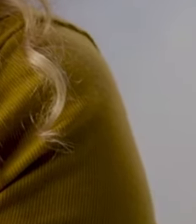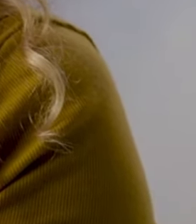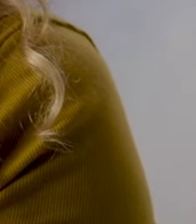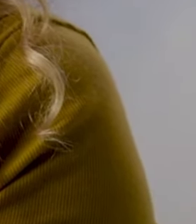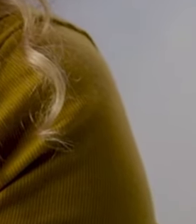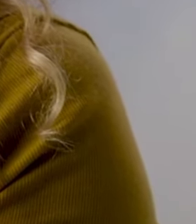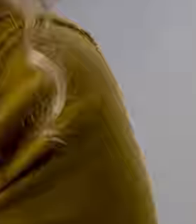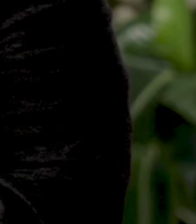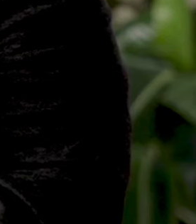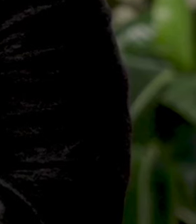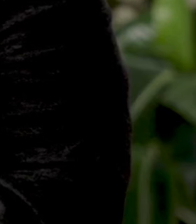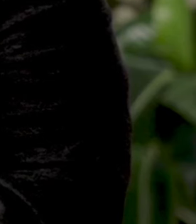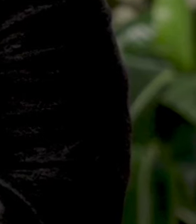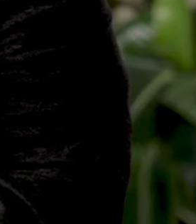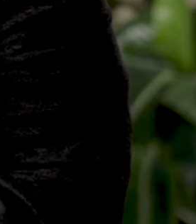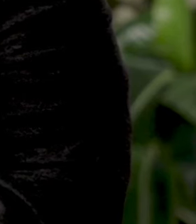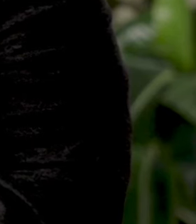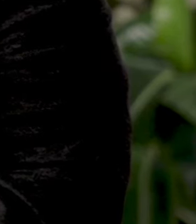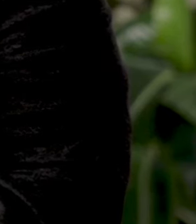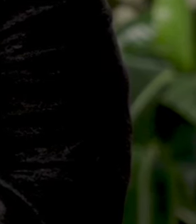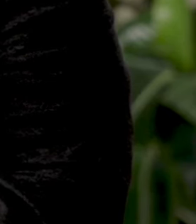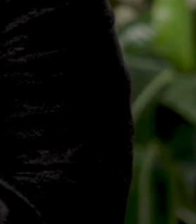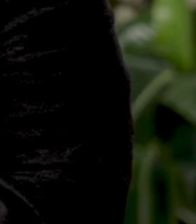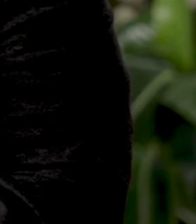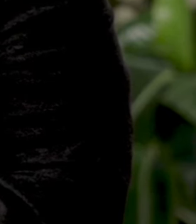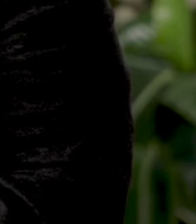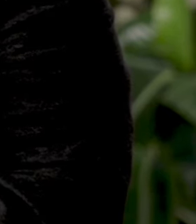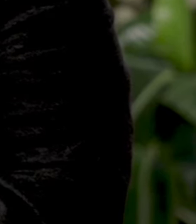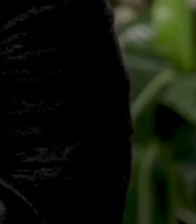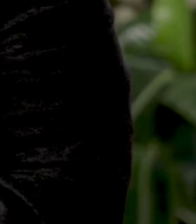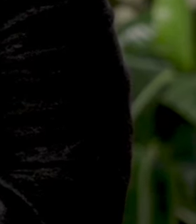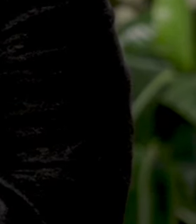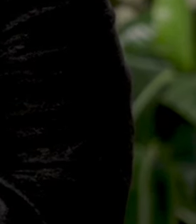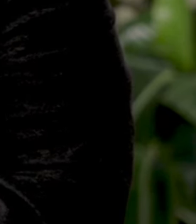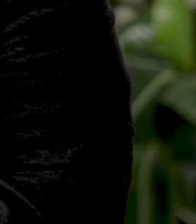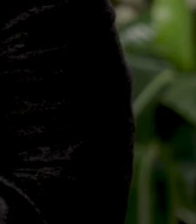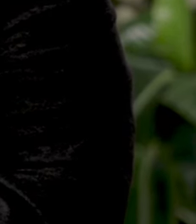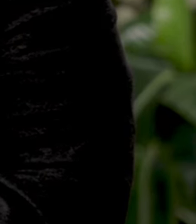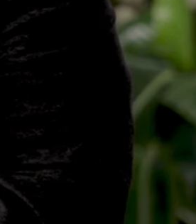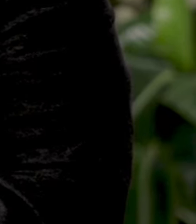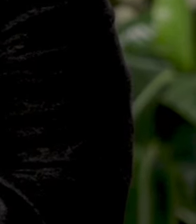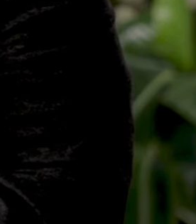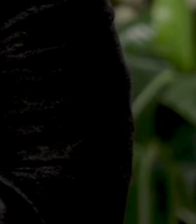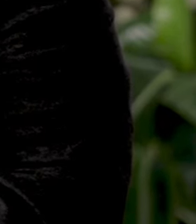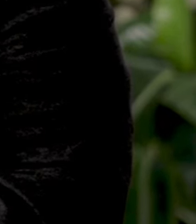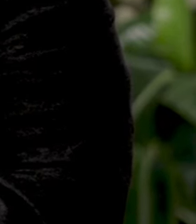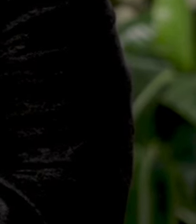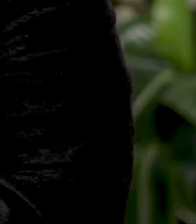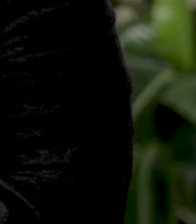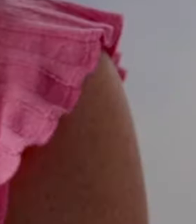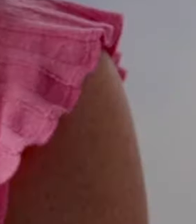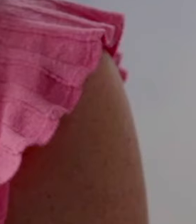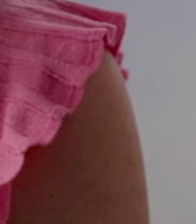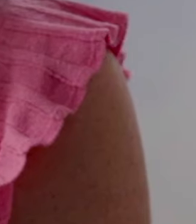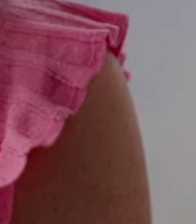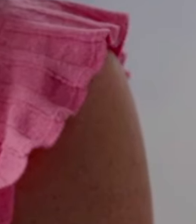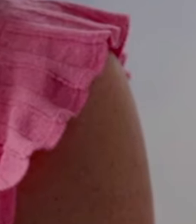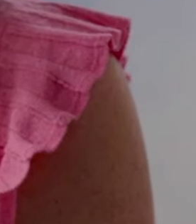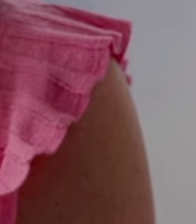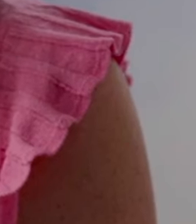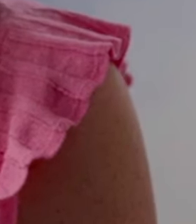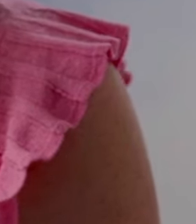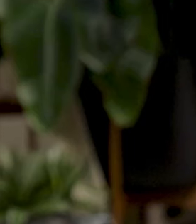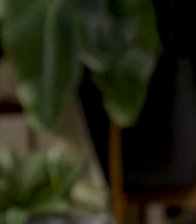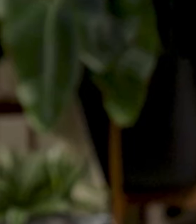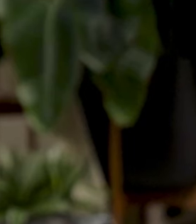well at school. I kind of just assumed that without a degree, I wasn't really able to kind of go much higher than like store manager, right? When I got out of the